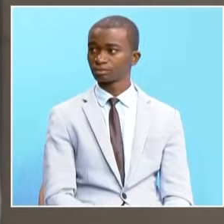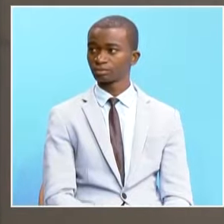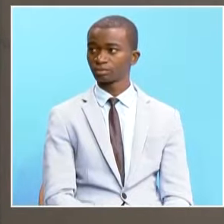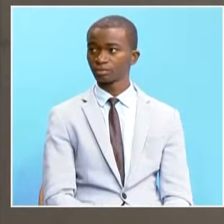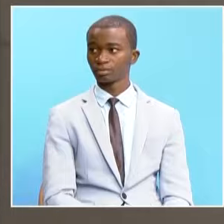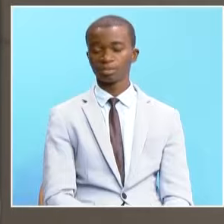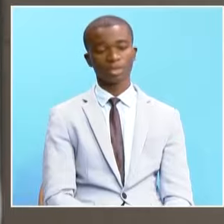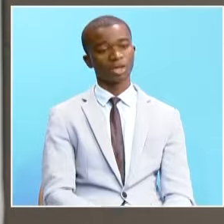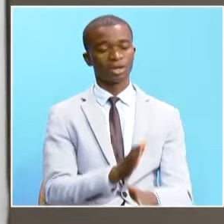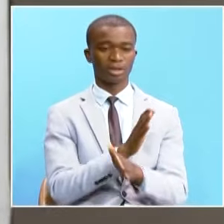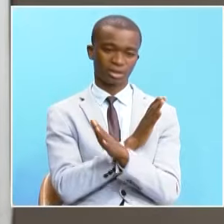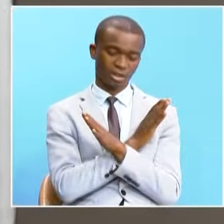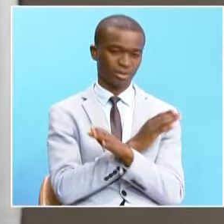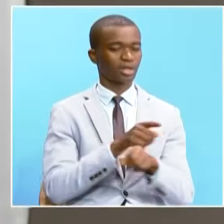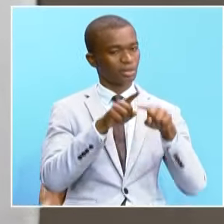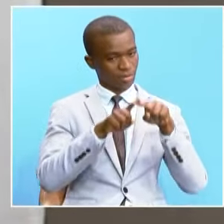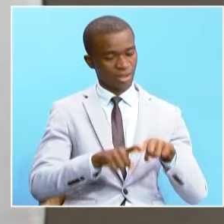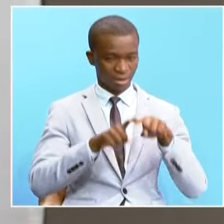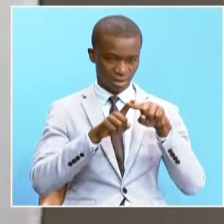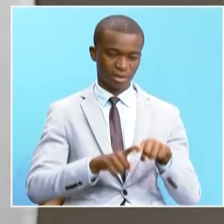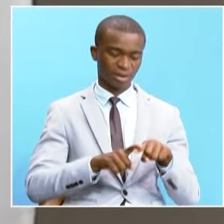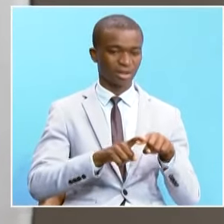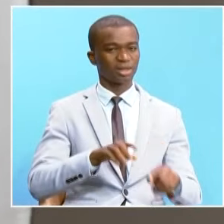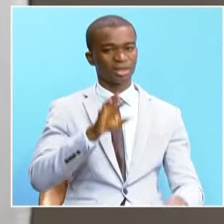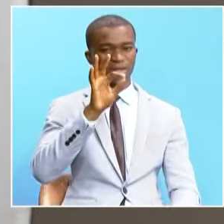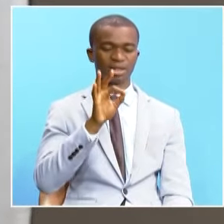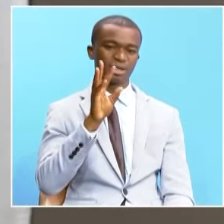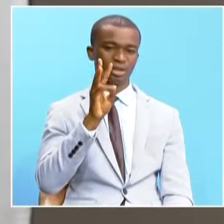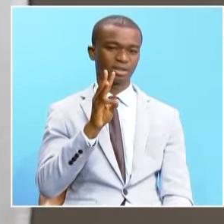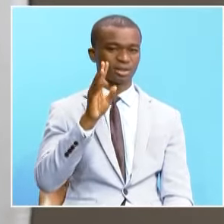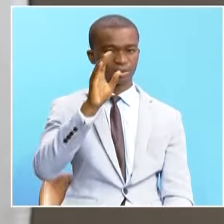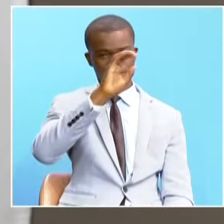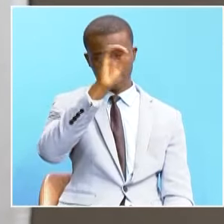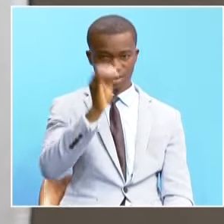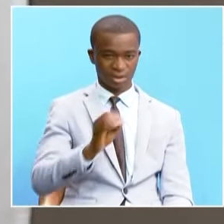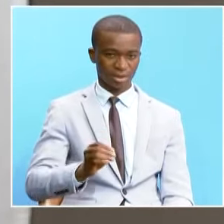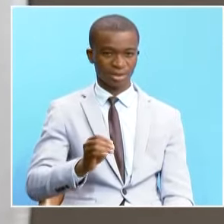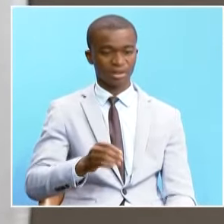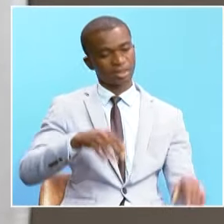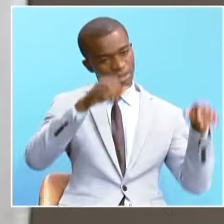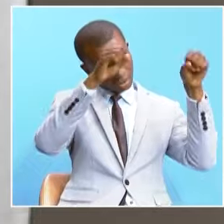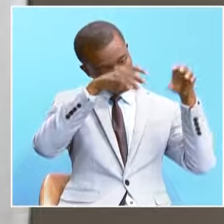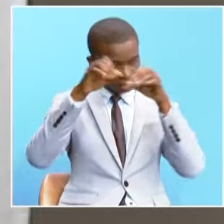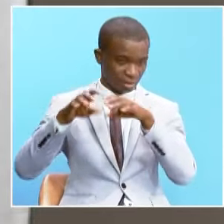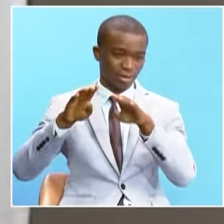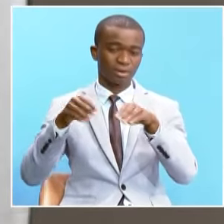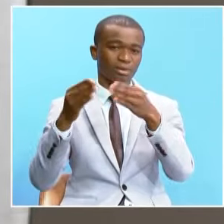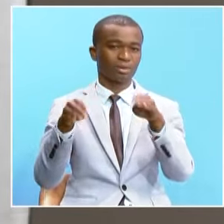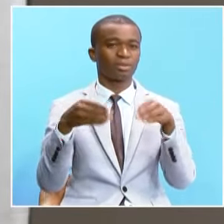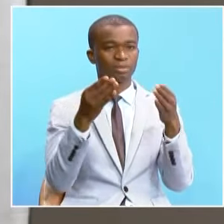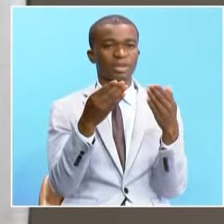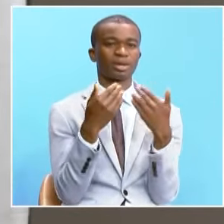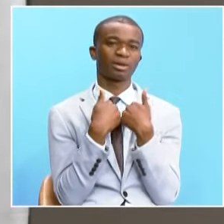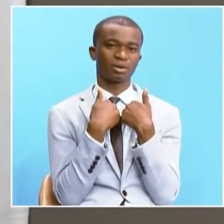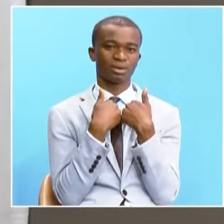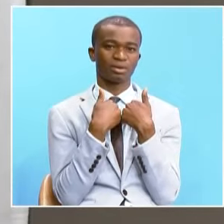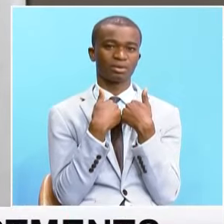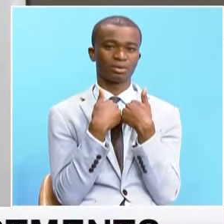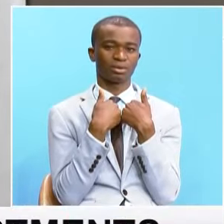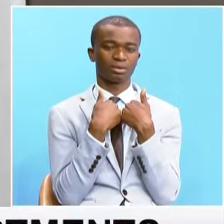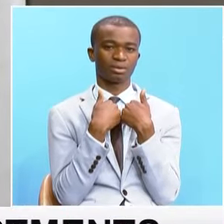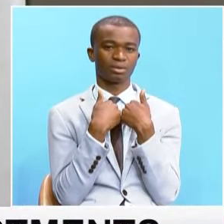Zambia depends over 90% of electricity supply through hydropower generation. To you, the management and